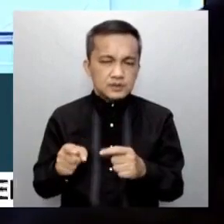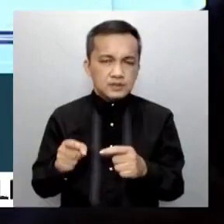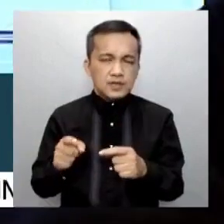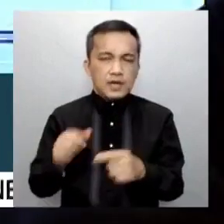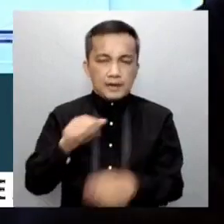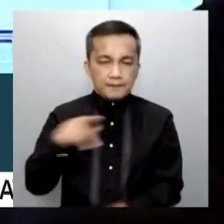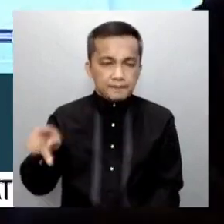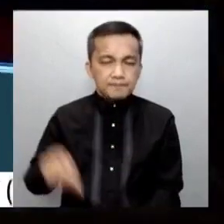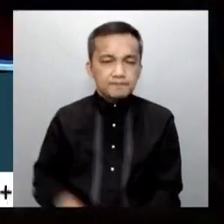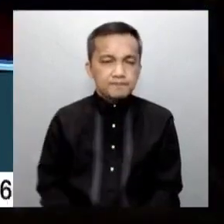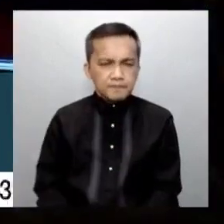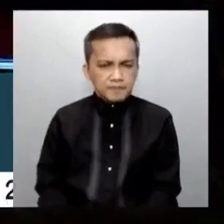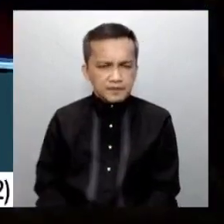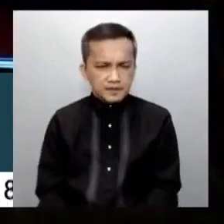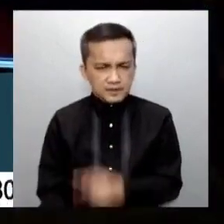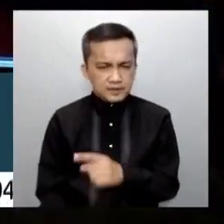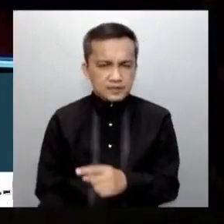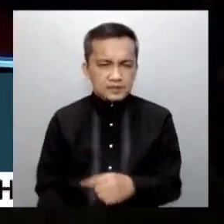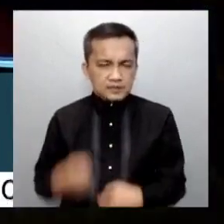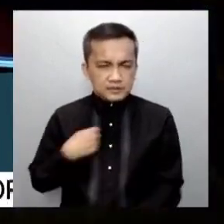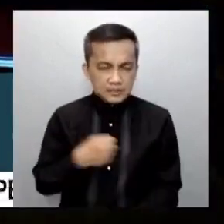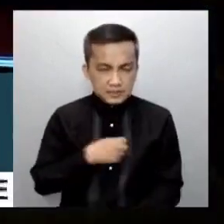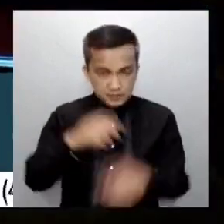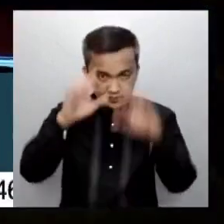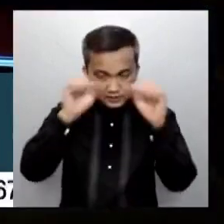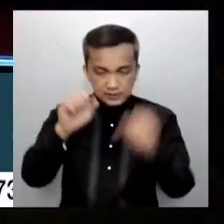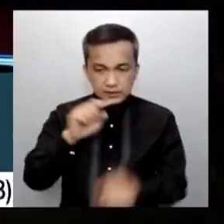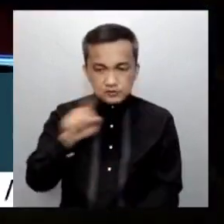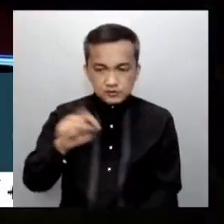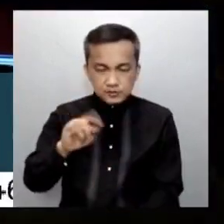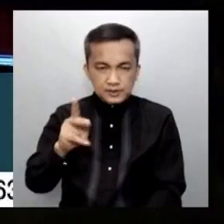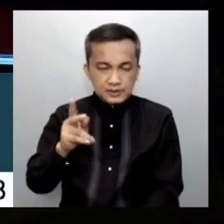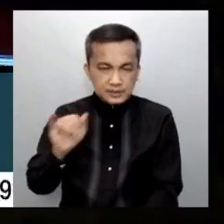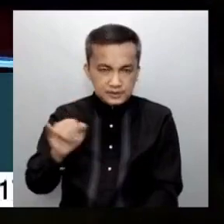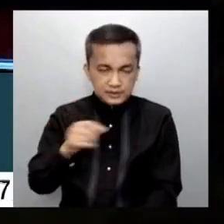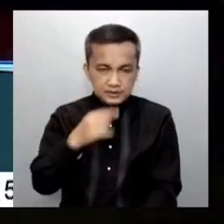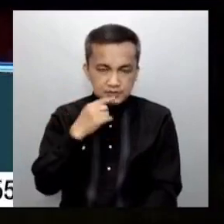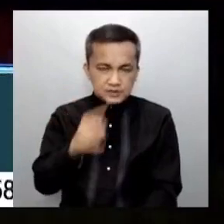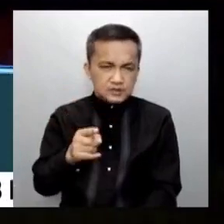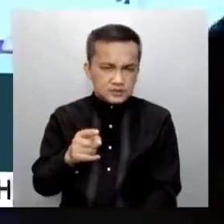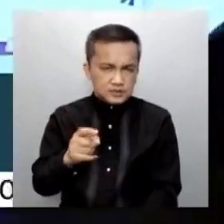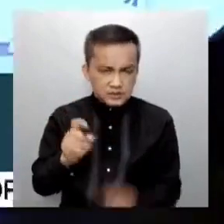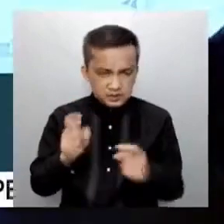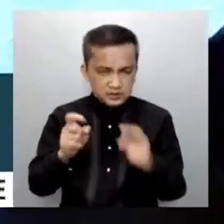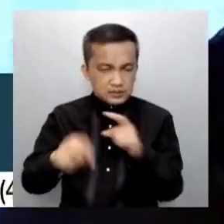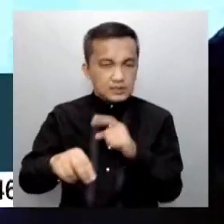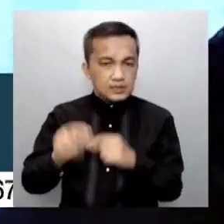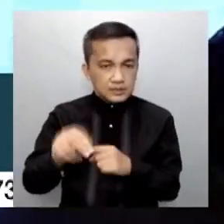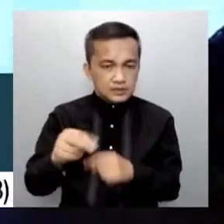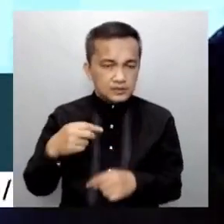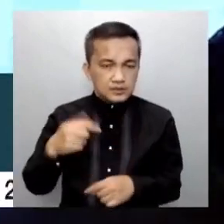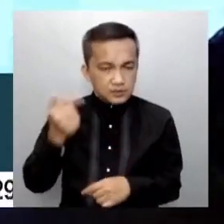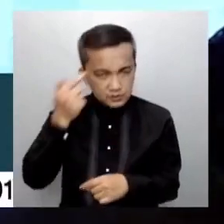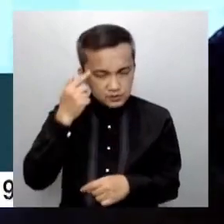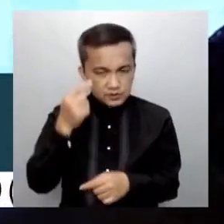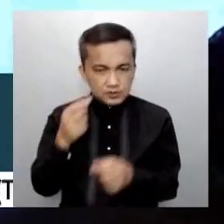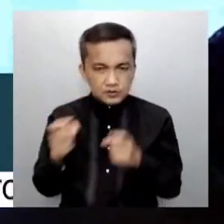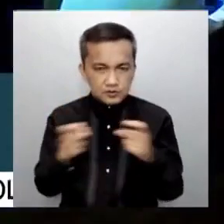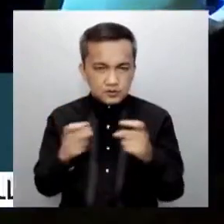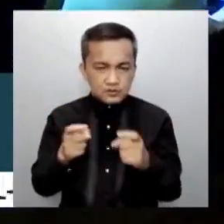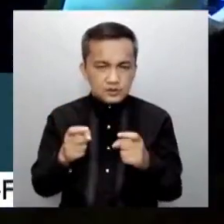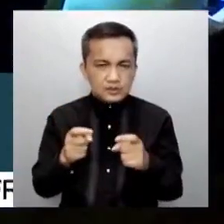his letter to Senate President Juan Miguel Zubiri, the president cited the urgent need of the government to regulate electronic